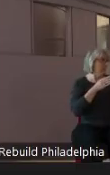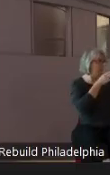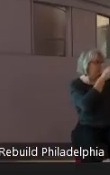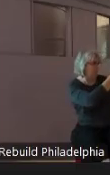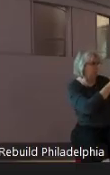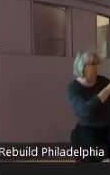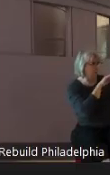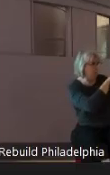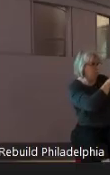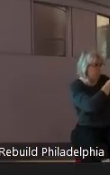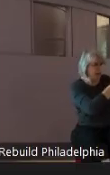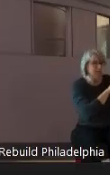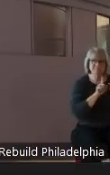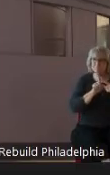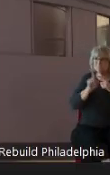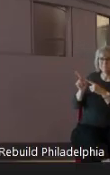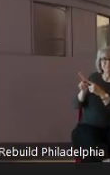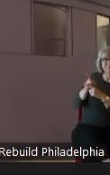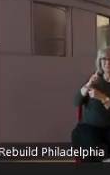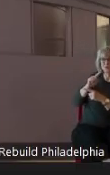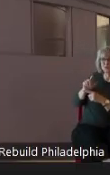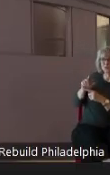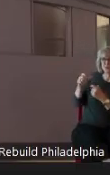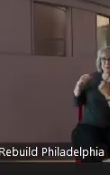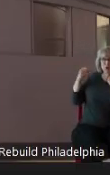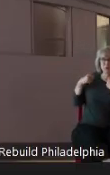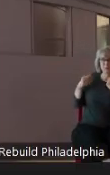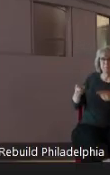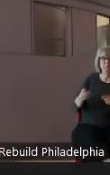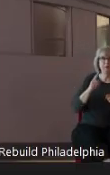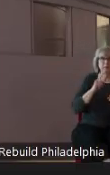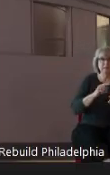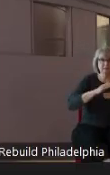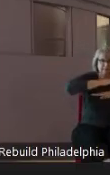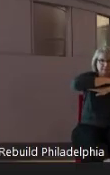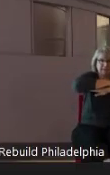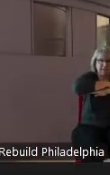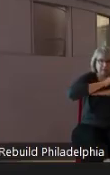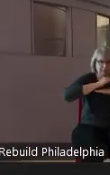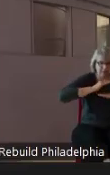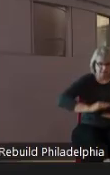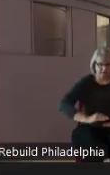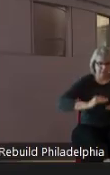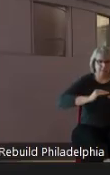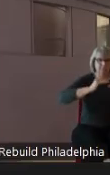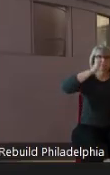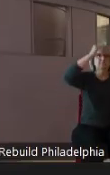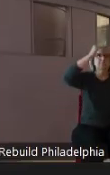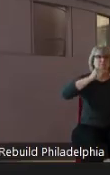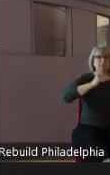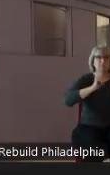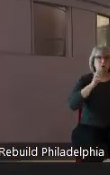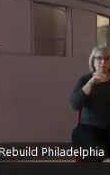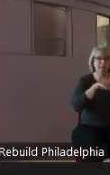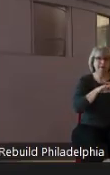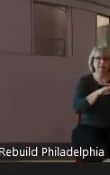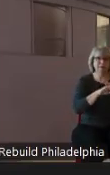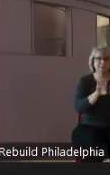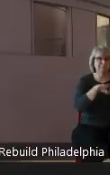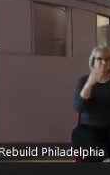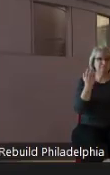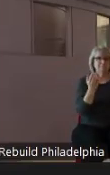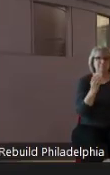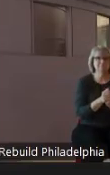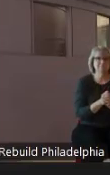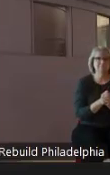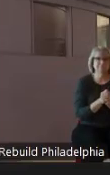possible. The reception desk will be designed with multiple height counters so it's welcoming and usable by all.